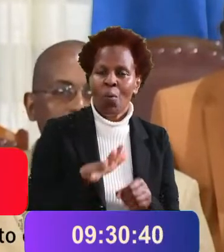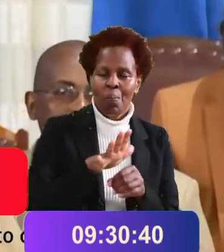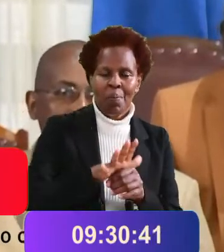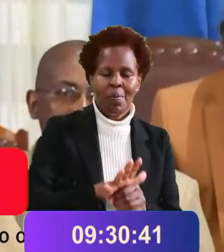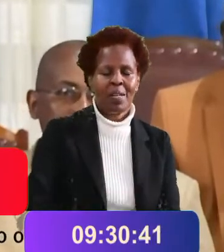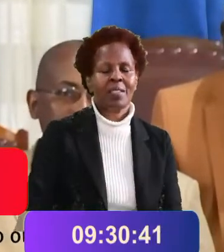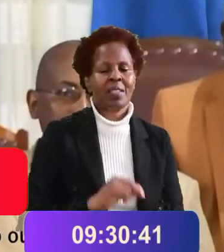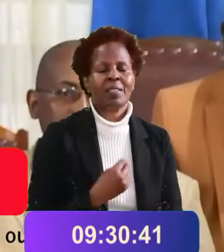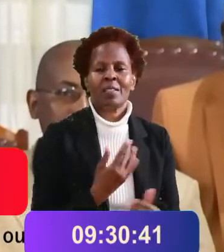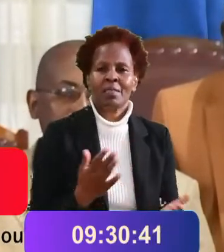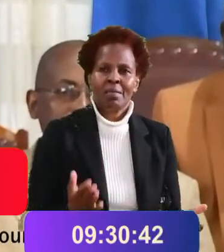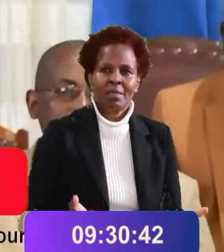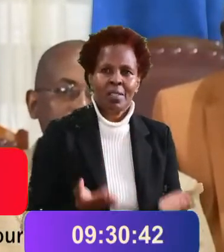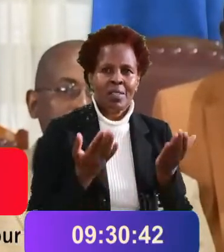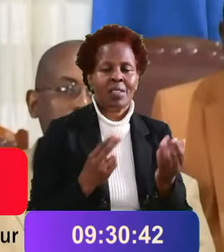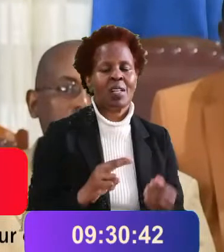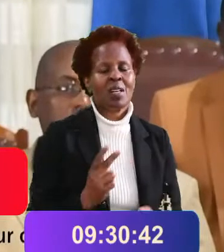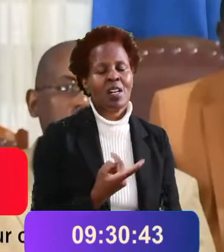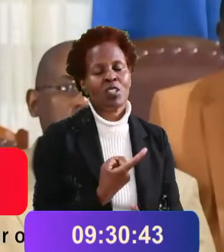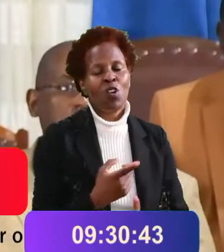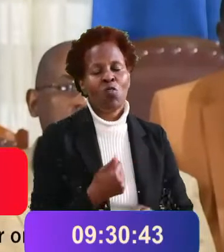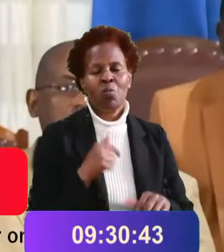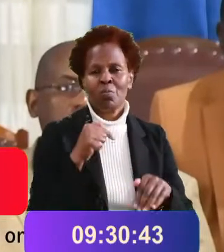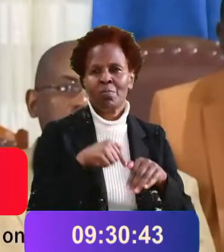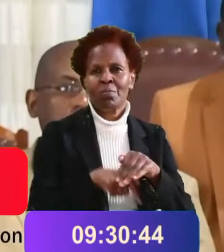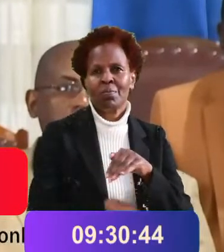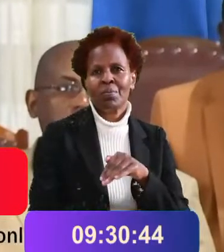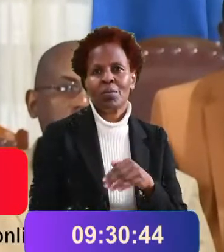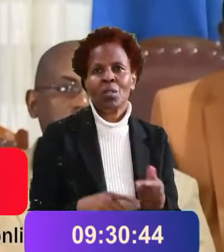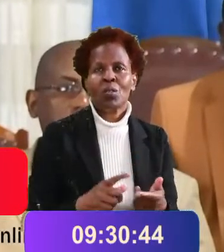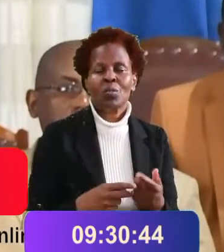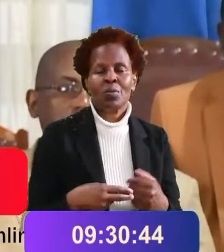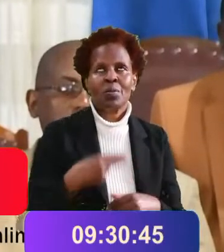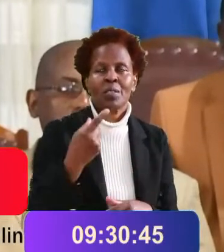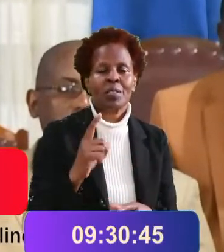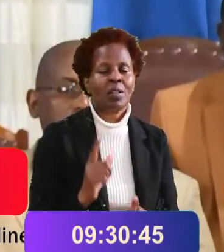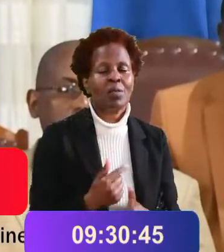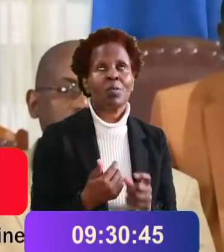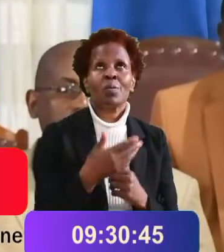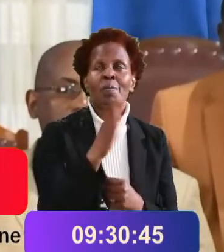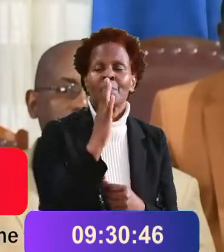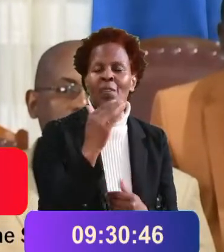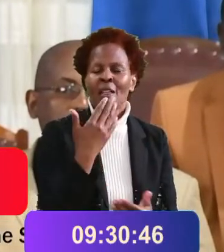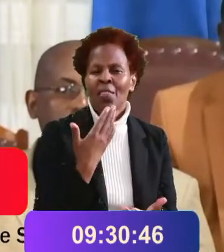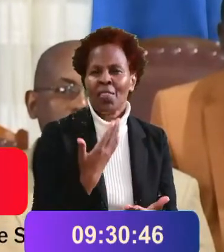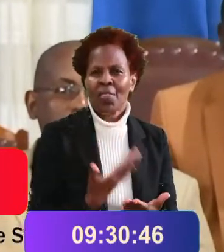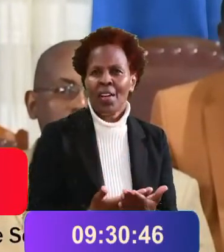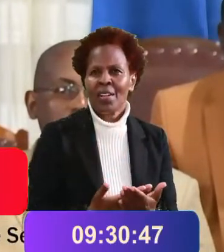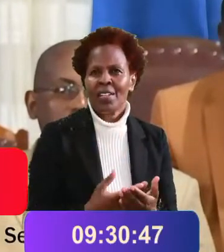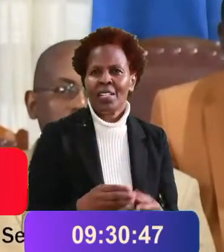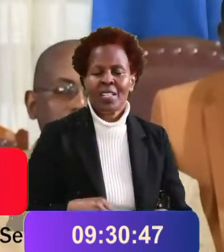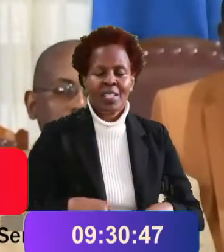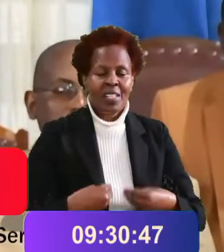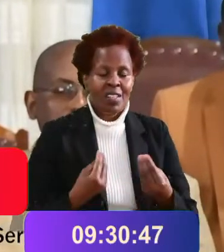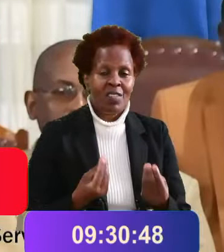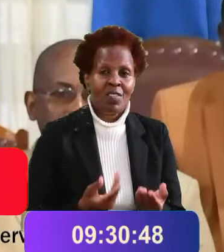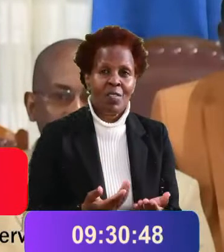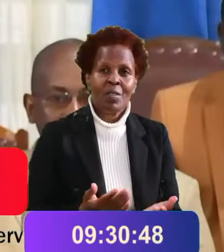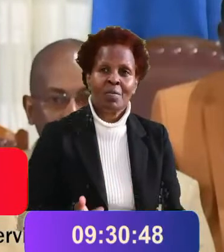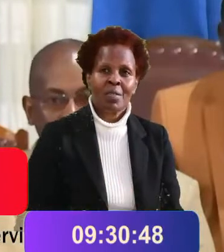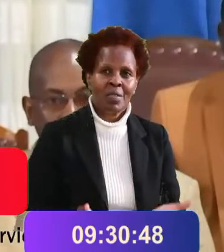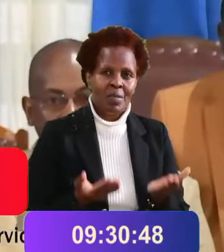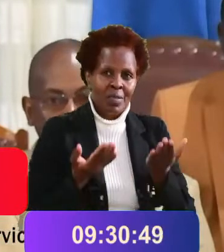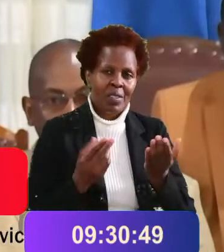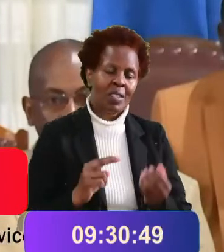elevates us from a lowly place. It elevates us, this thanksgiving elevates us from a lowly place